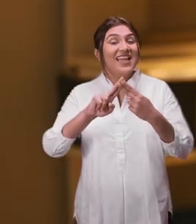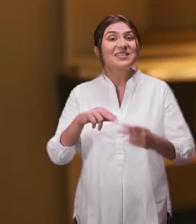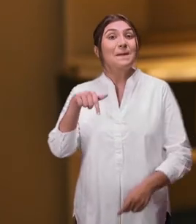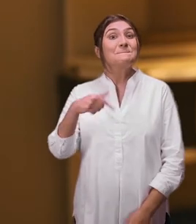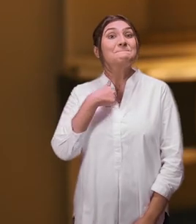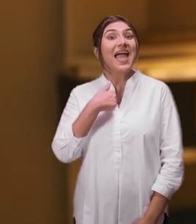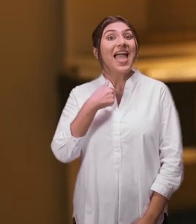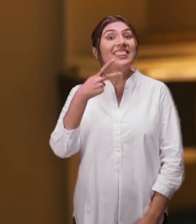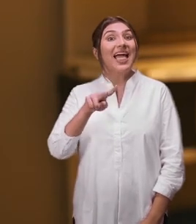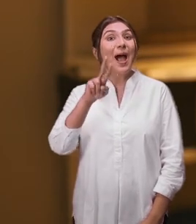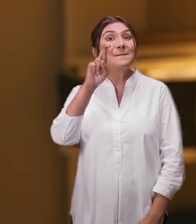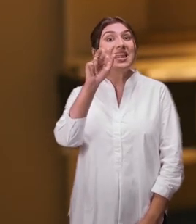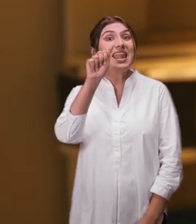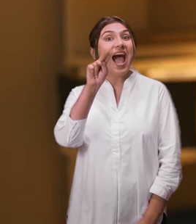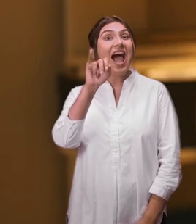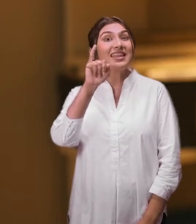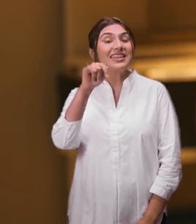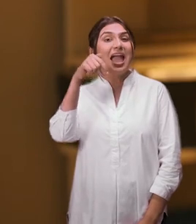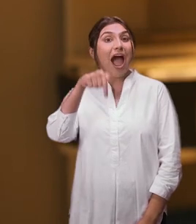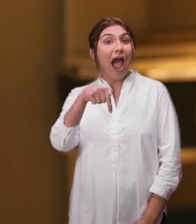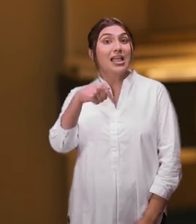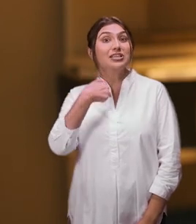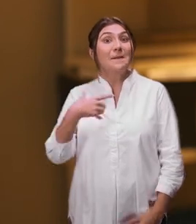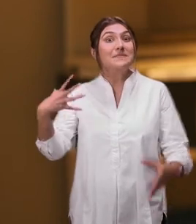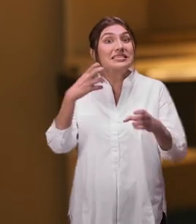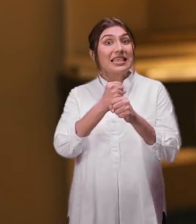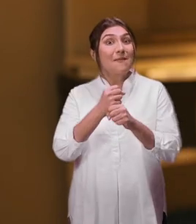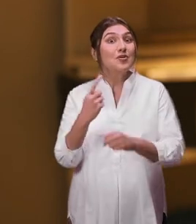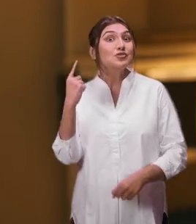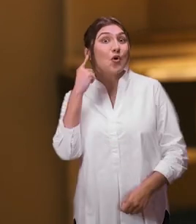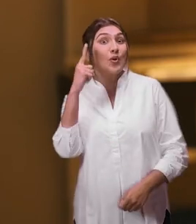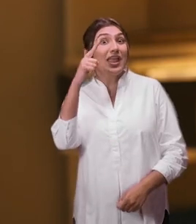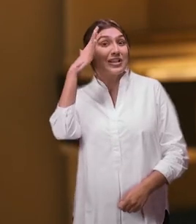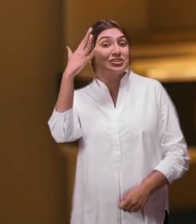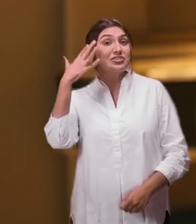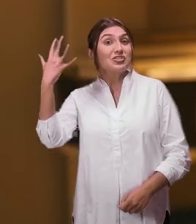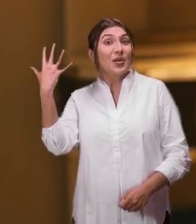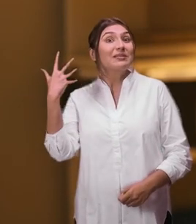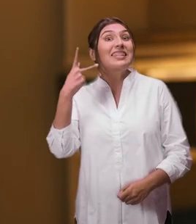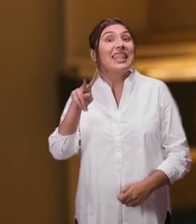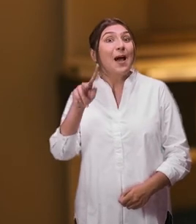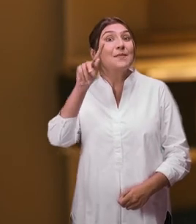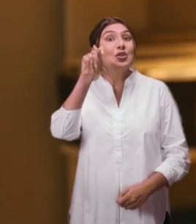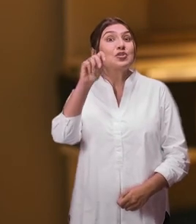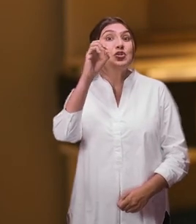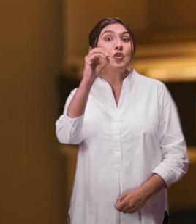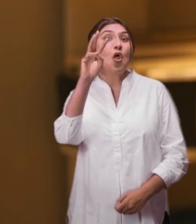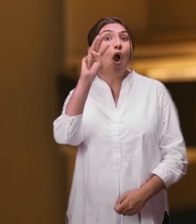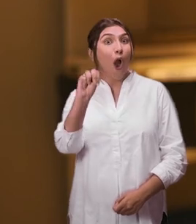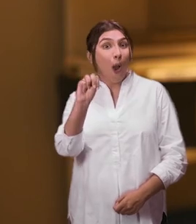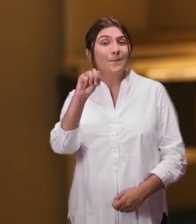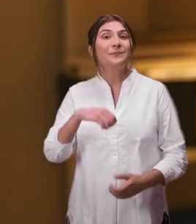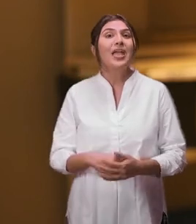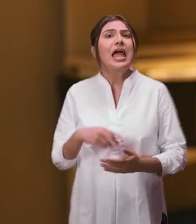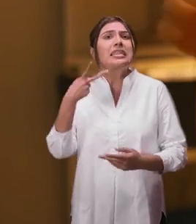friends, my name is Rani, and today we're going to hear a story by Tom